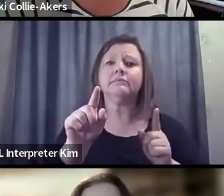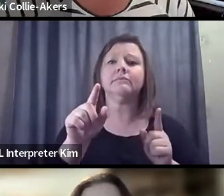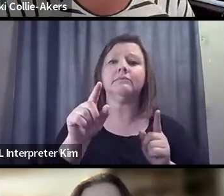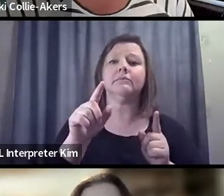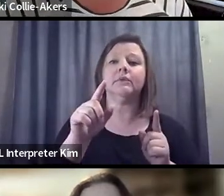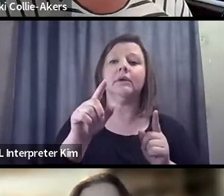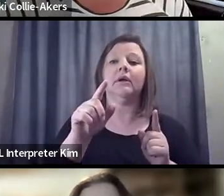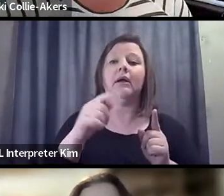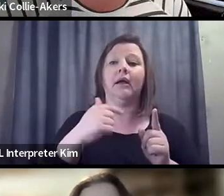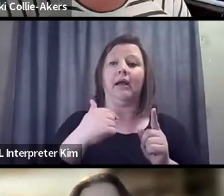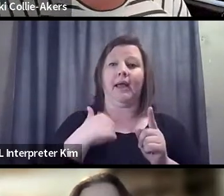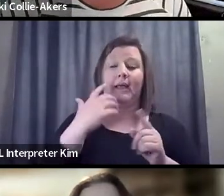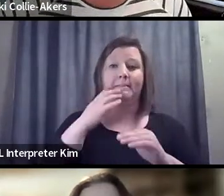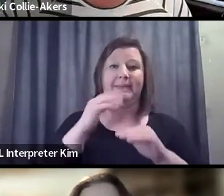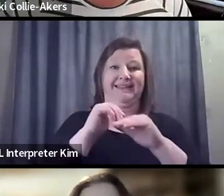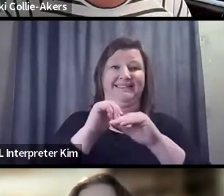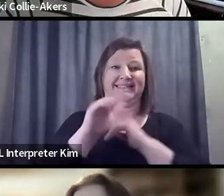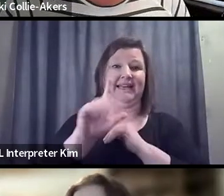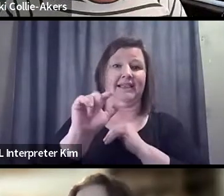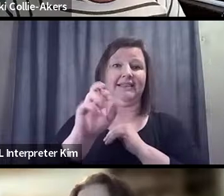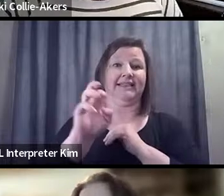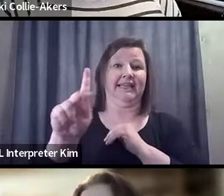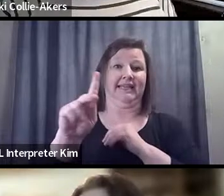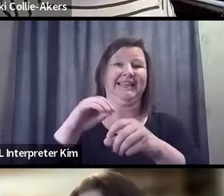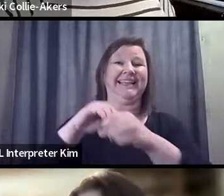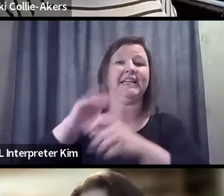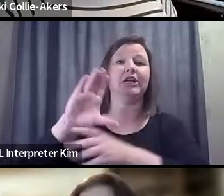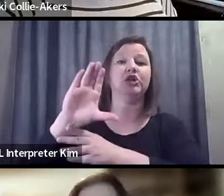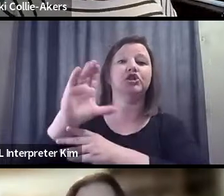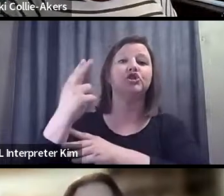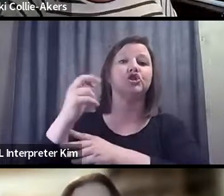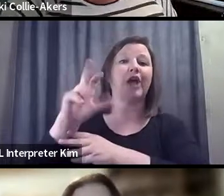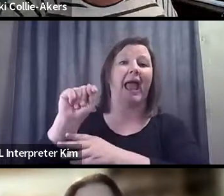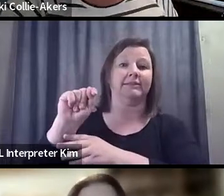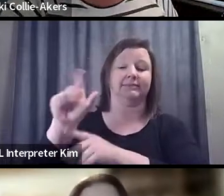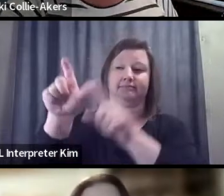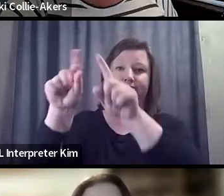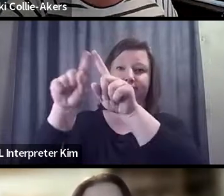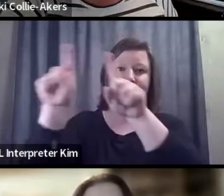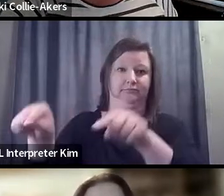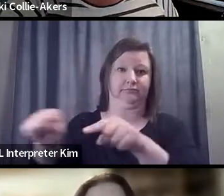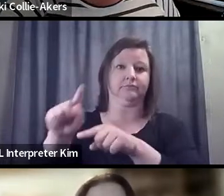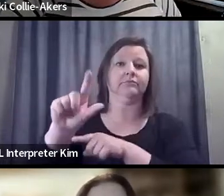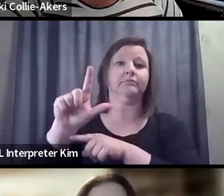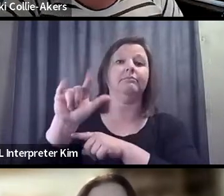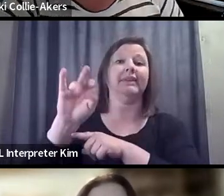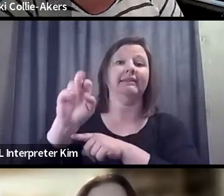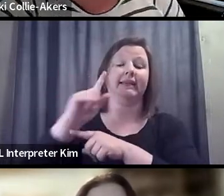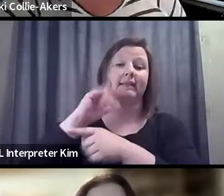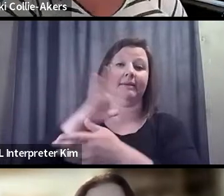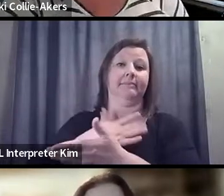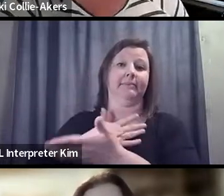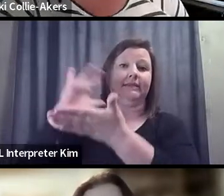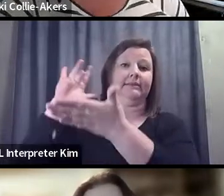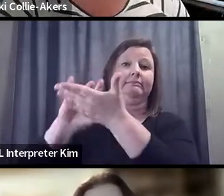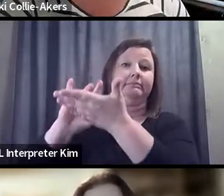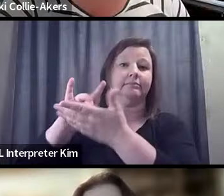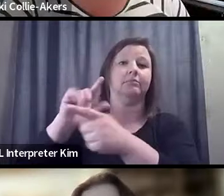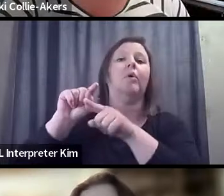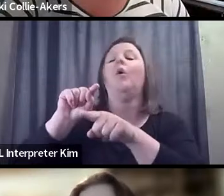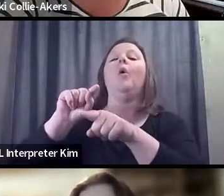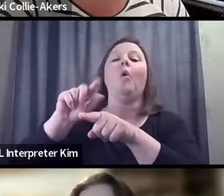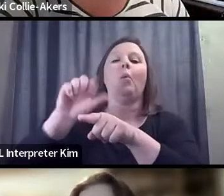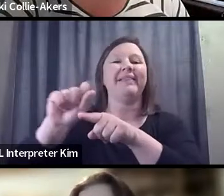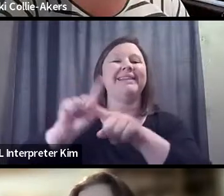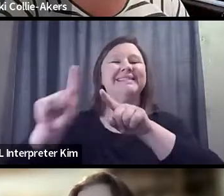fill out a little link that we're going to put in the chat with some other meeting times, and ask that you fill it out